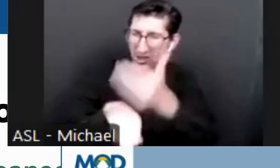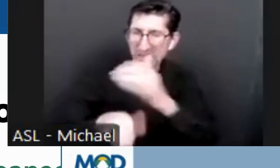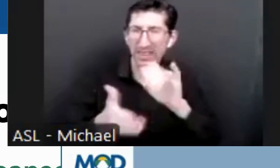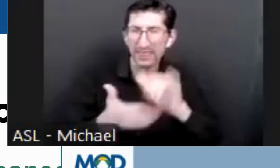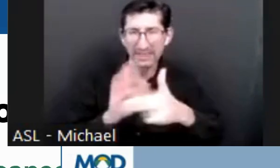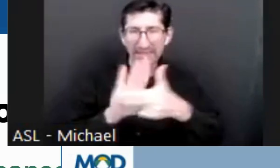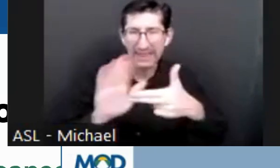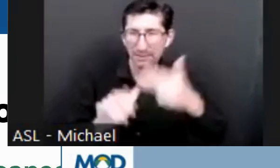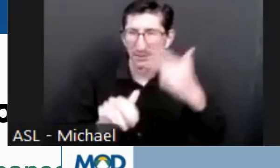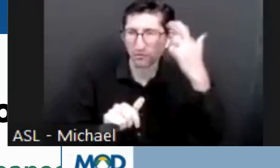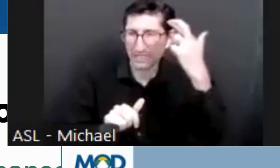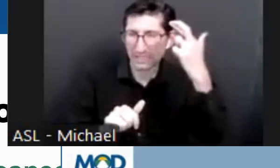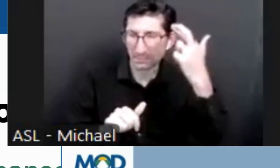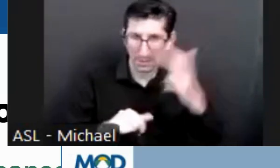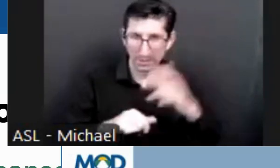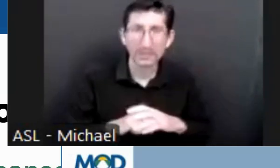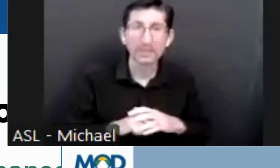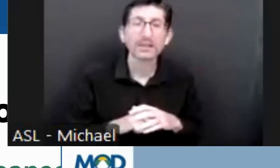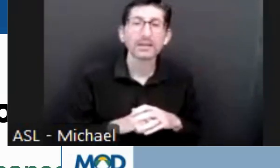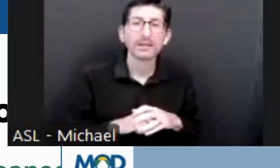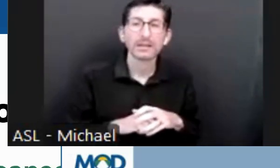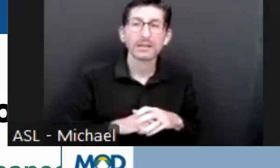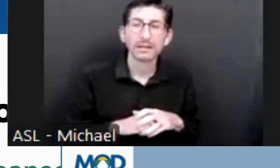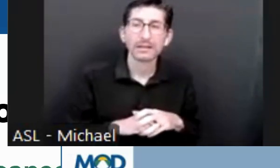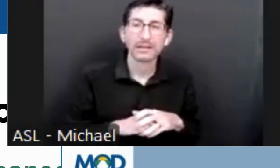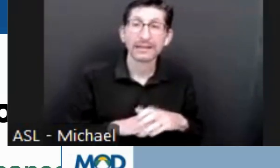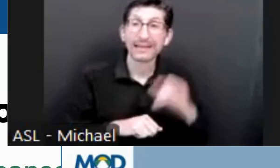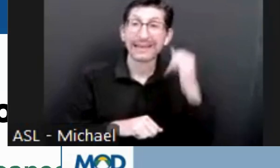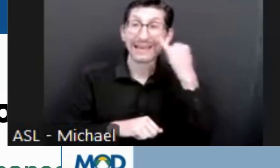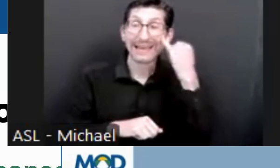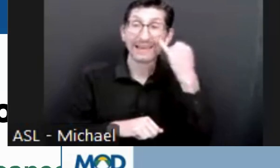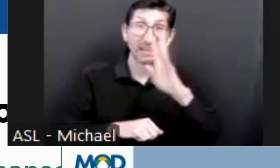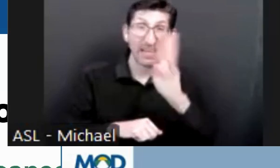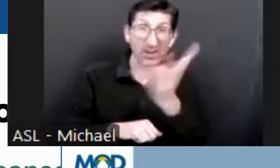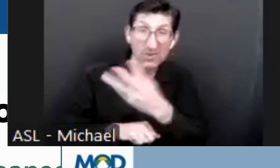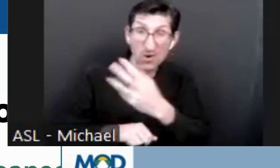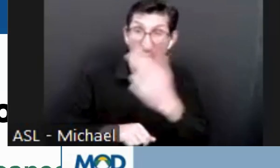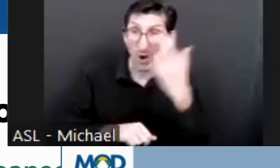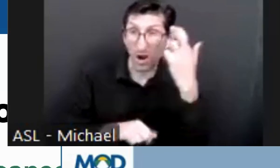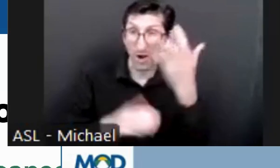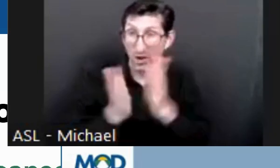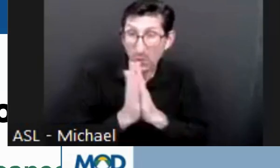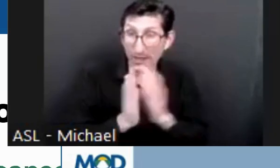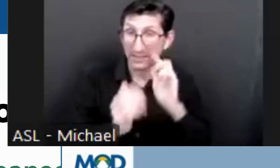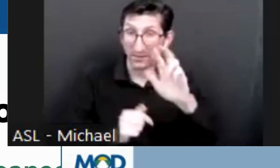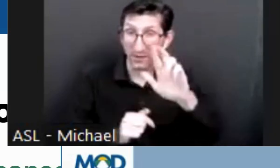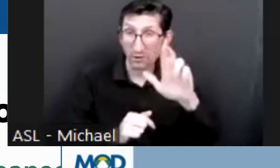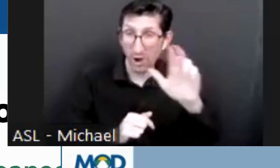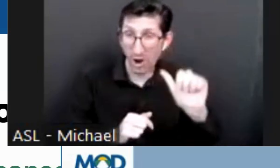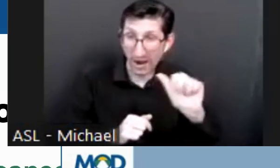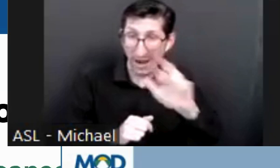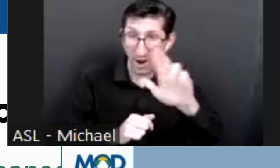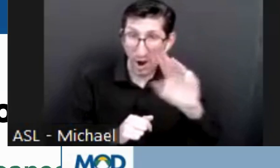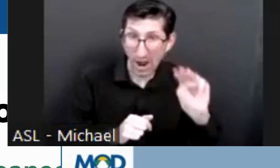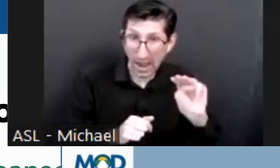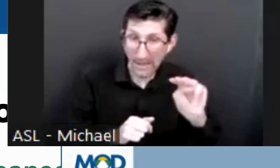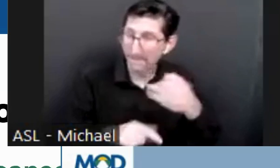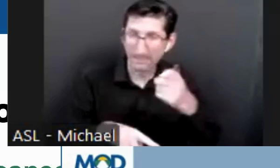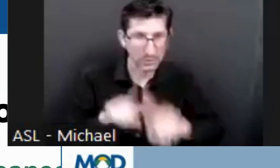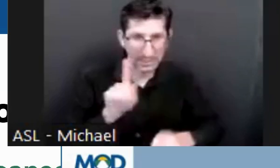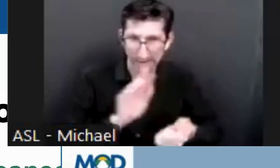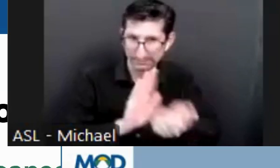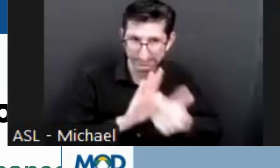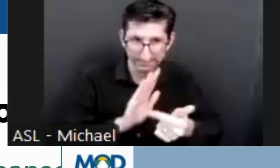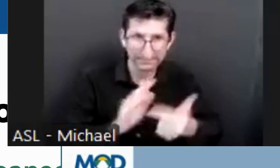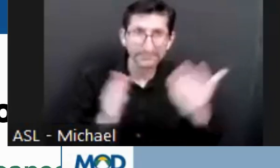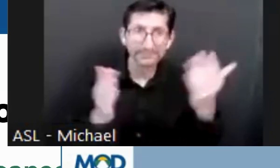It's also be considered discriminatory to ignore a request for reasonable accommodation or modification, to deny